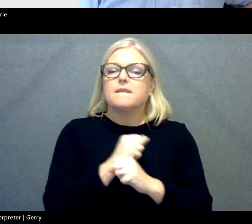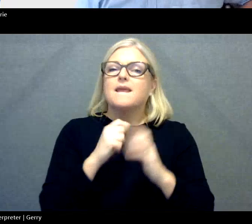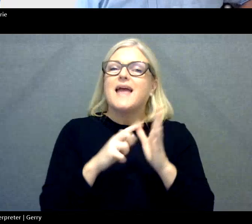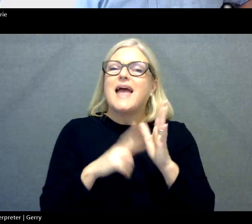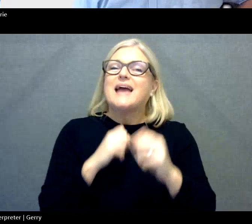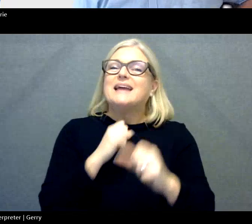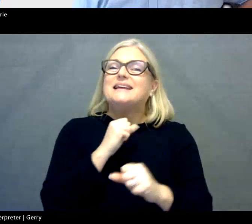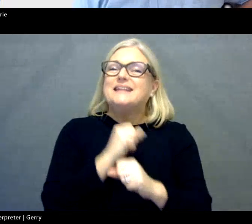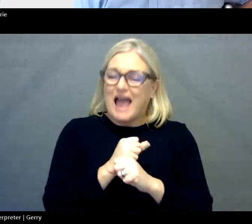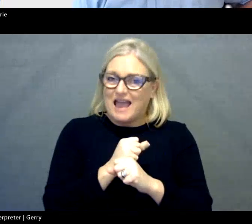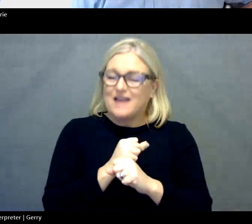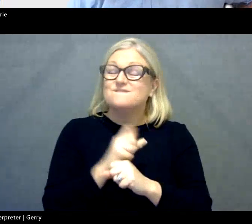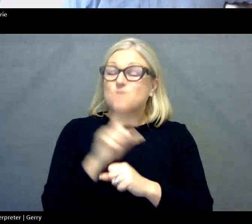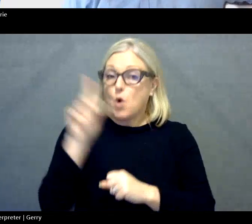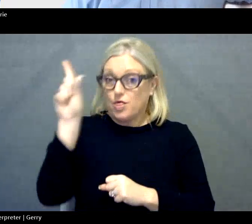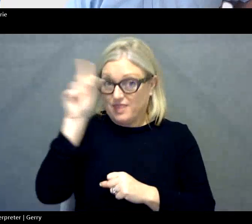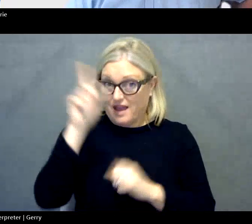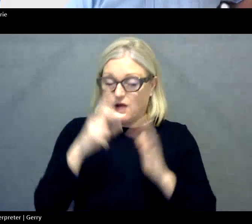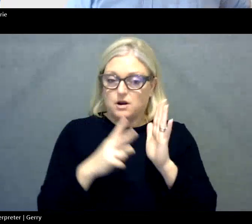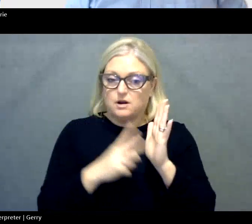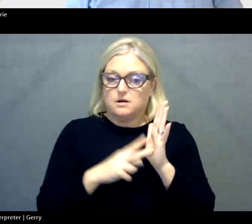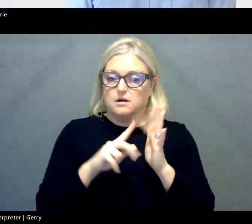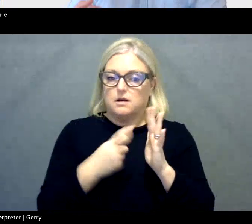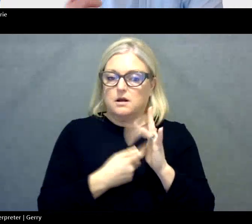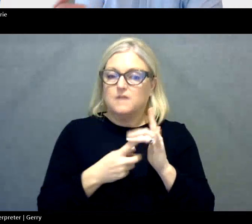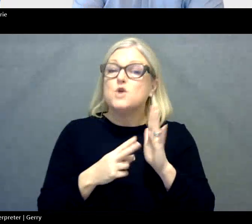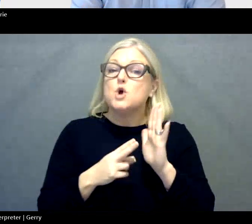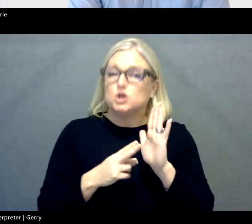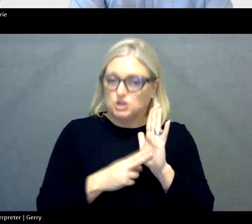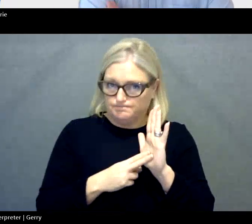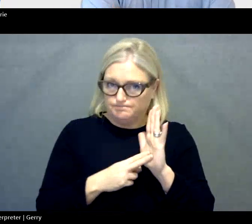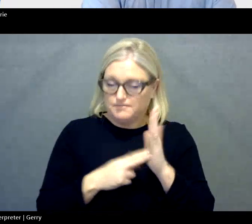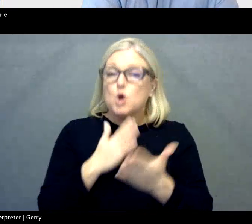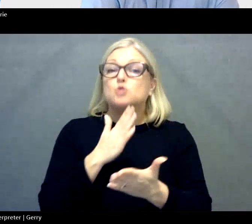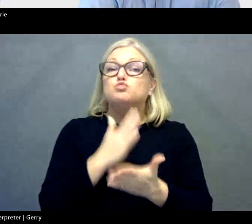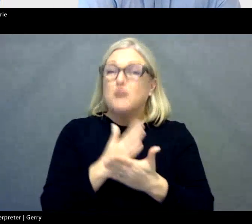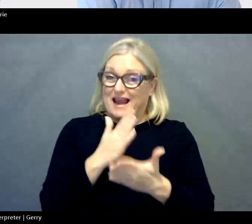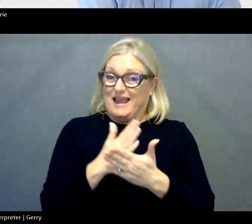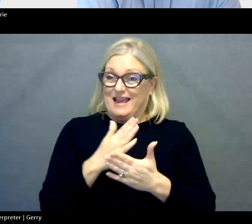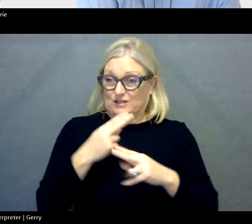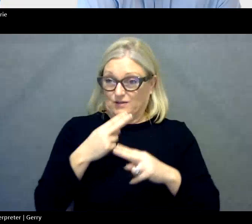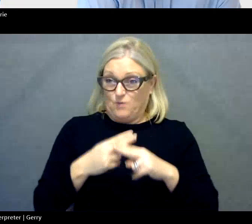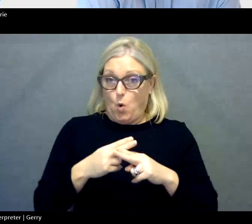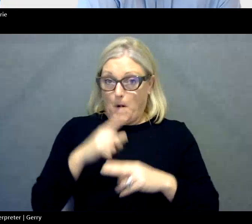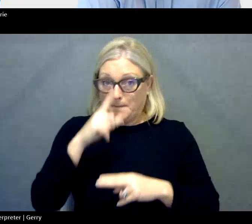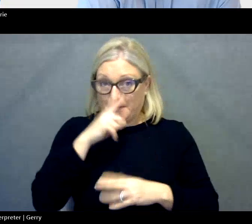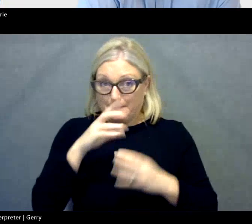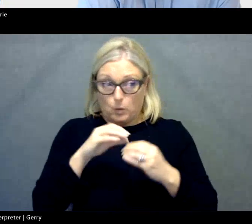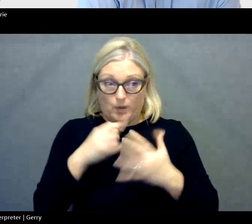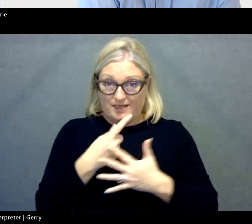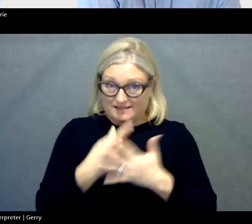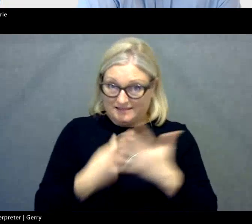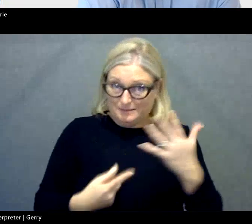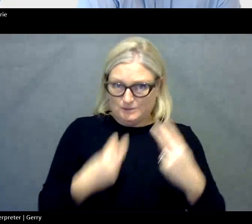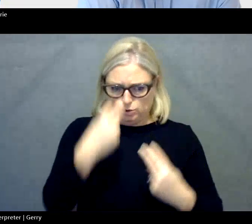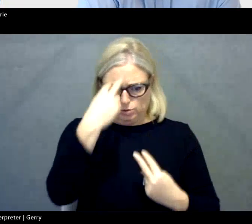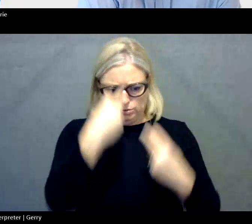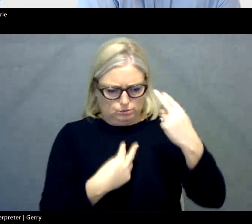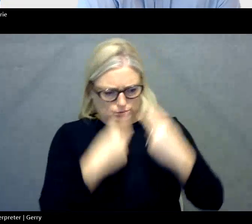ending up to be how you feel about your own life as it is now. So in the development